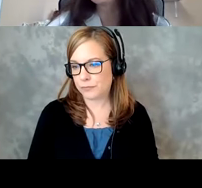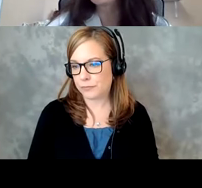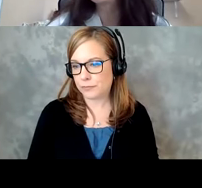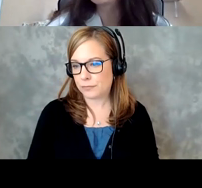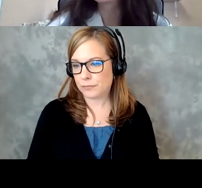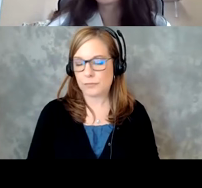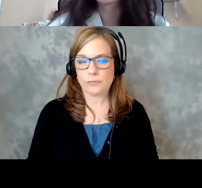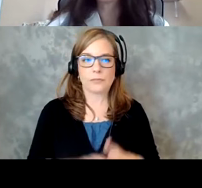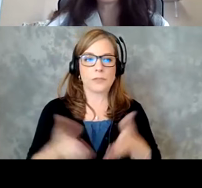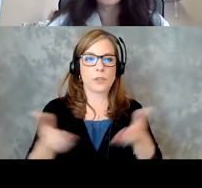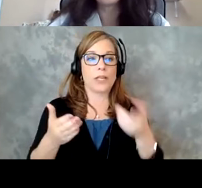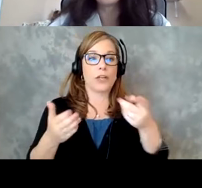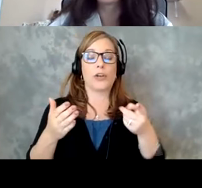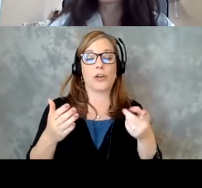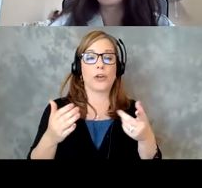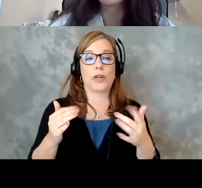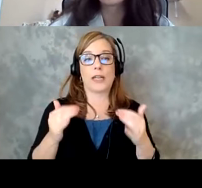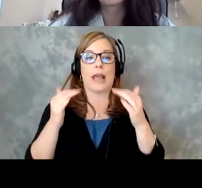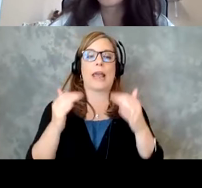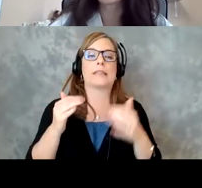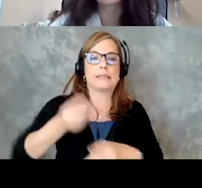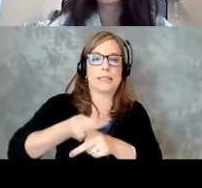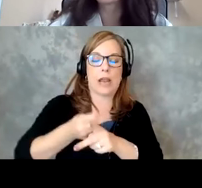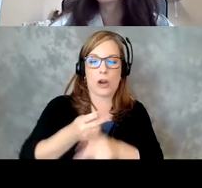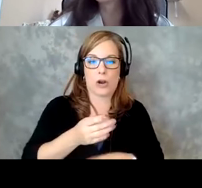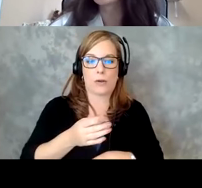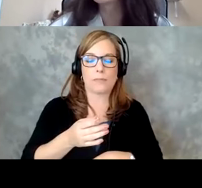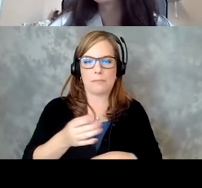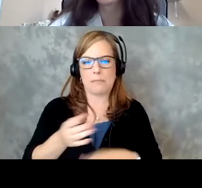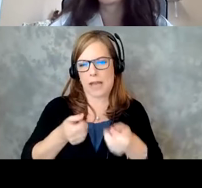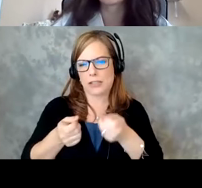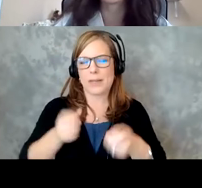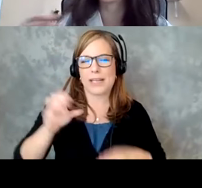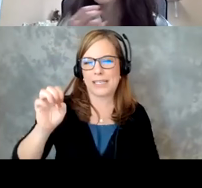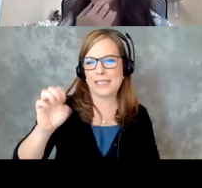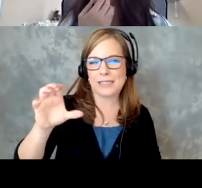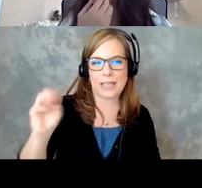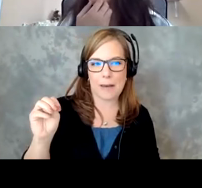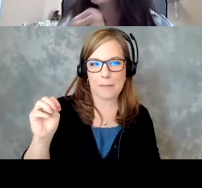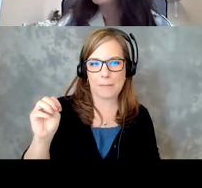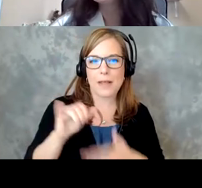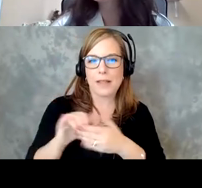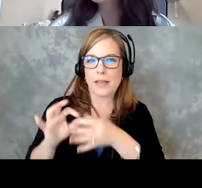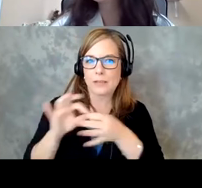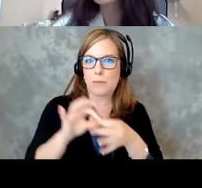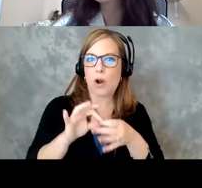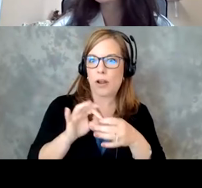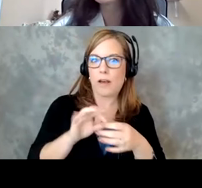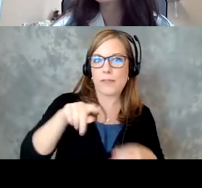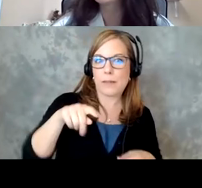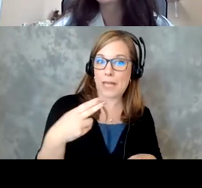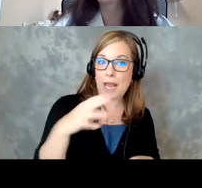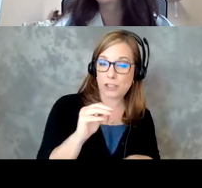Okay, so enhanced care management. So ECM is part of the plan's population health strategy that we just talked a little bit about. And this